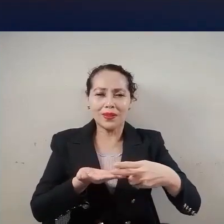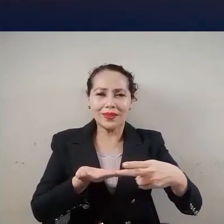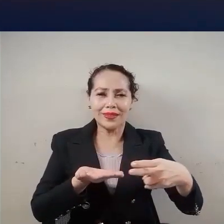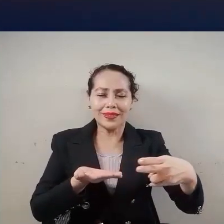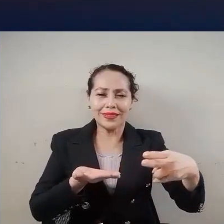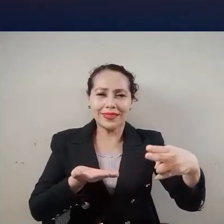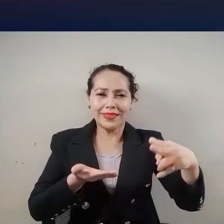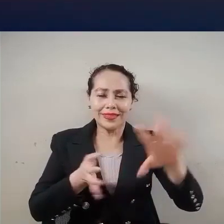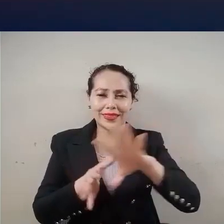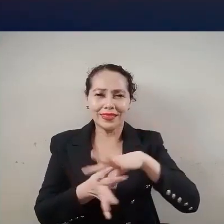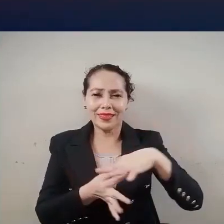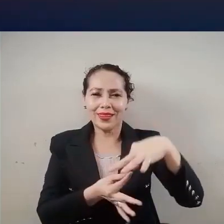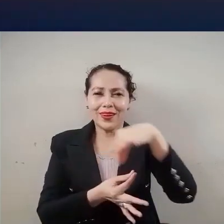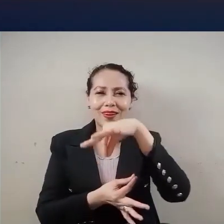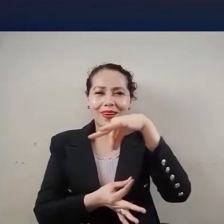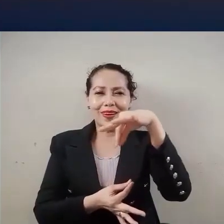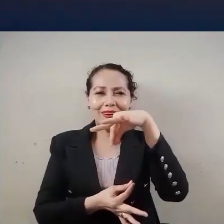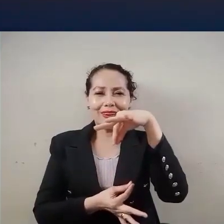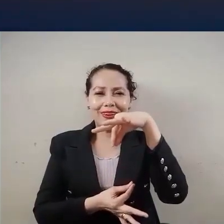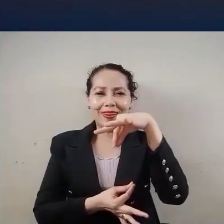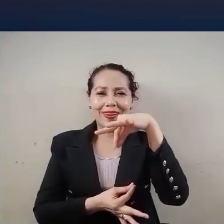Holy